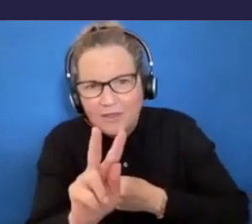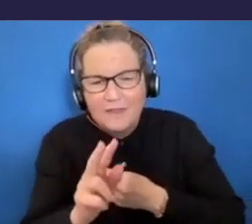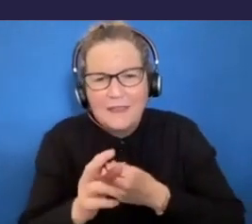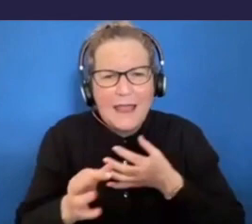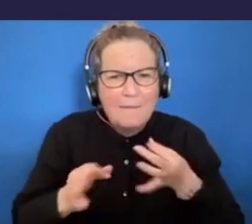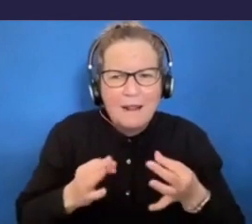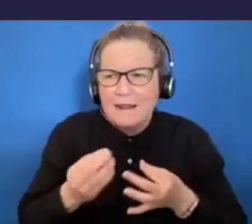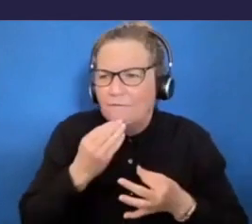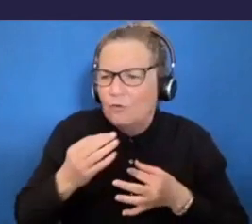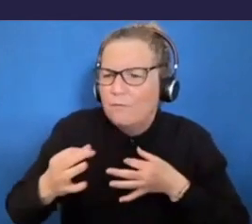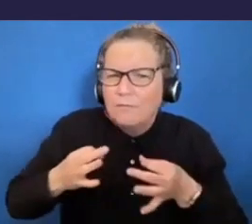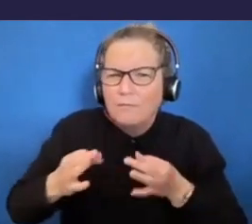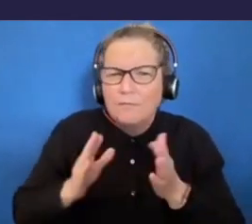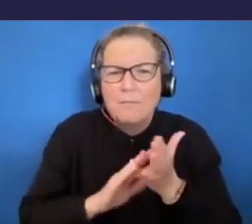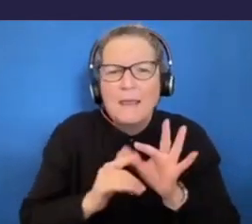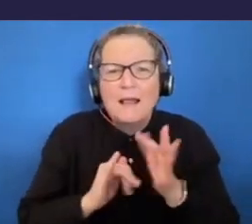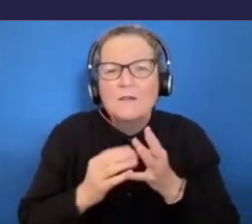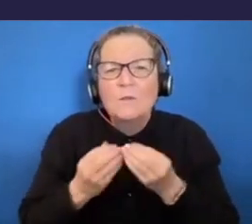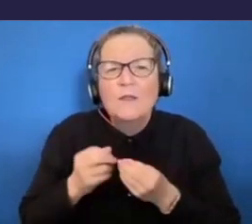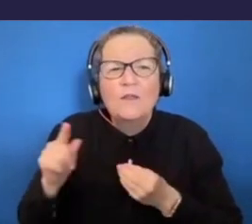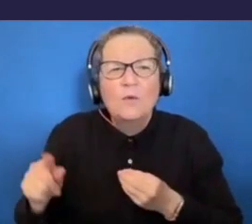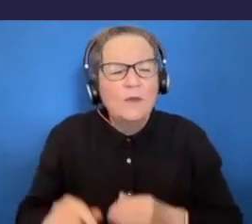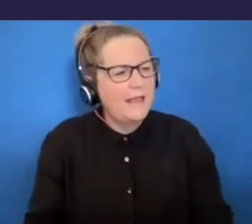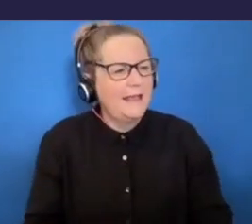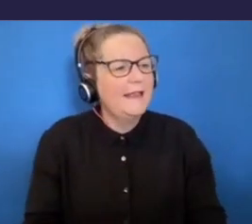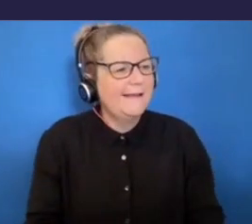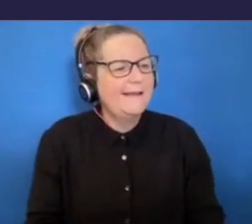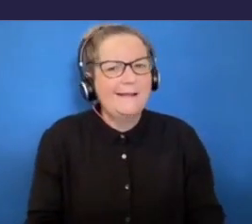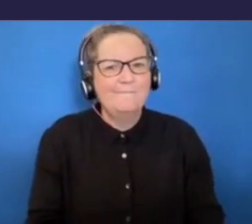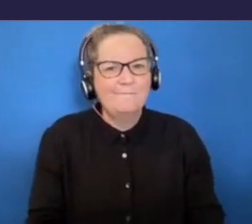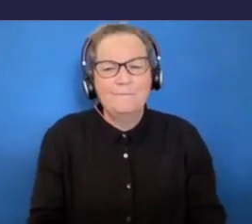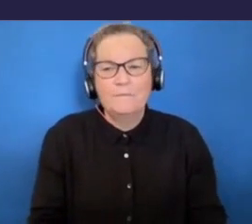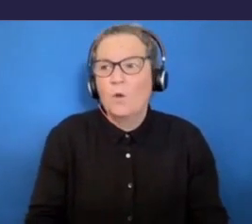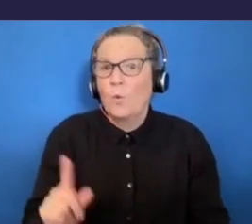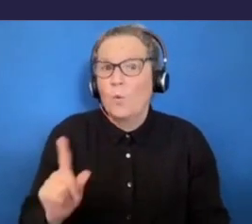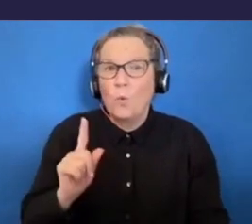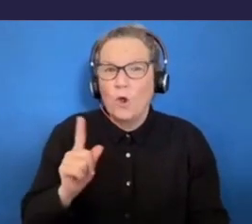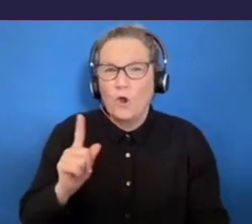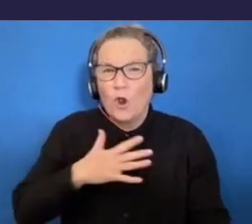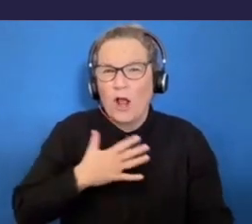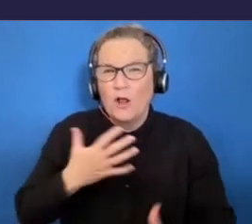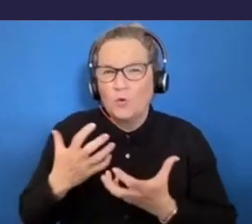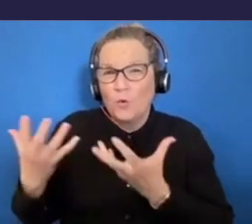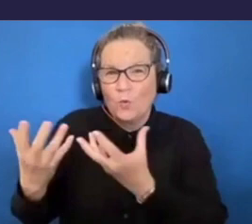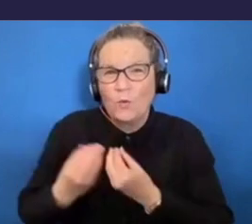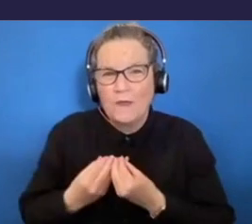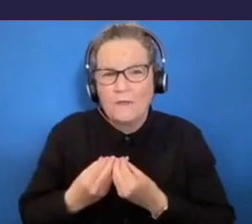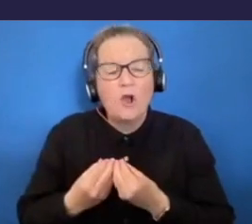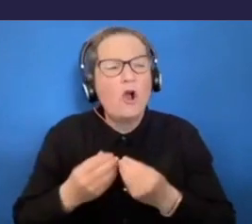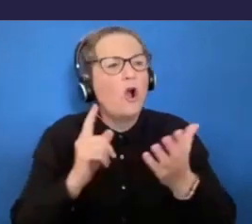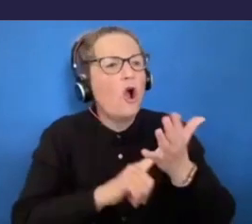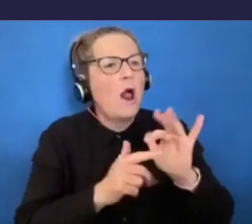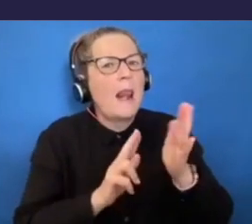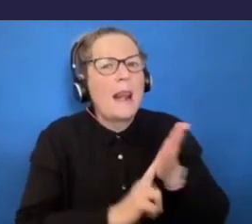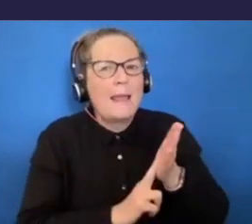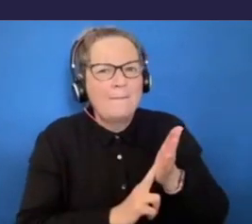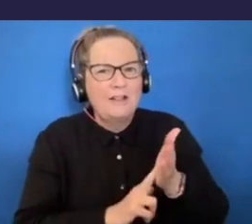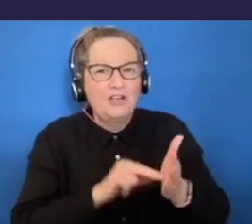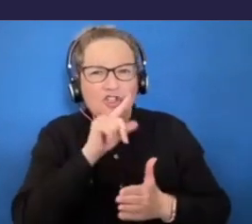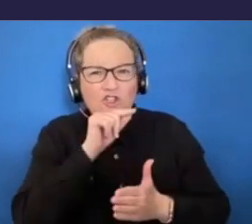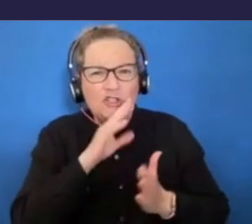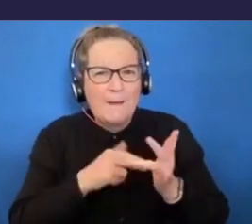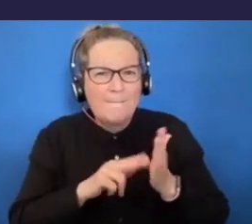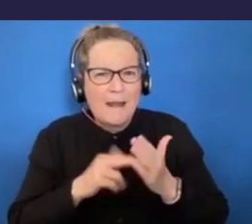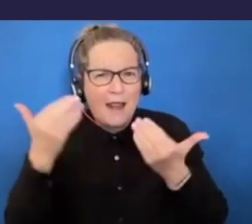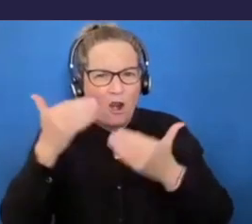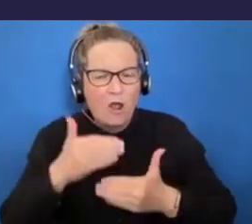you. I really like that. That's fun. Yeah. What's the favourite things that we cook together? Lemon chicken Monday Lemon night. chicken. Yeah, we're going to have that on Monday night. What's